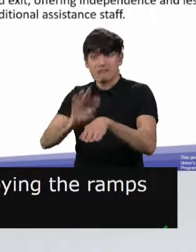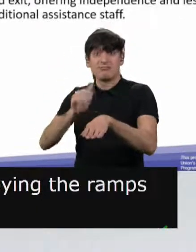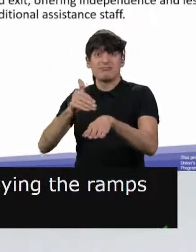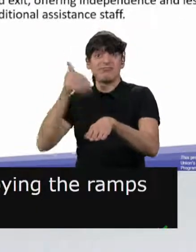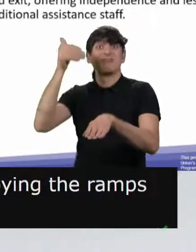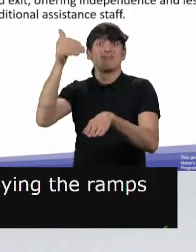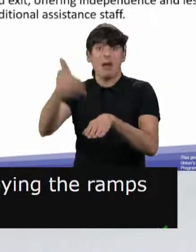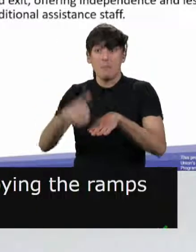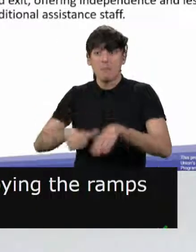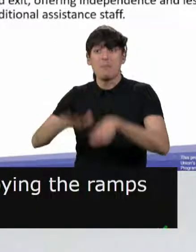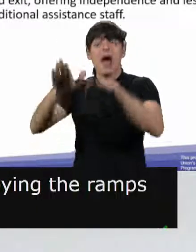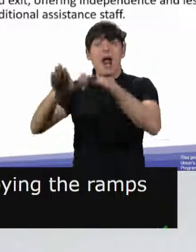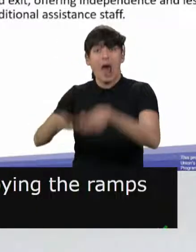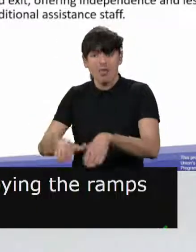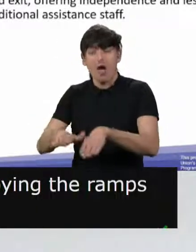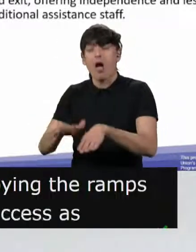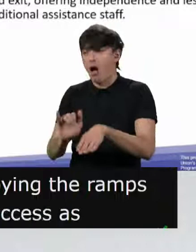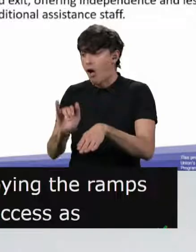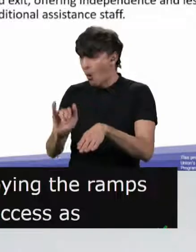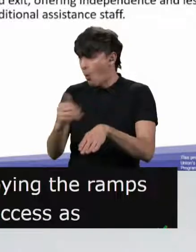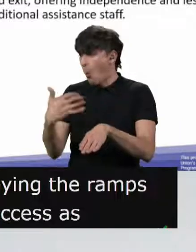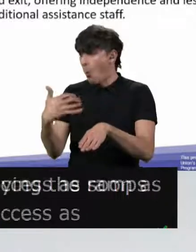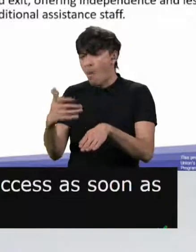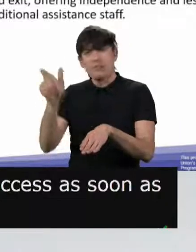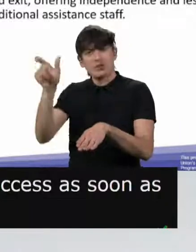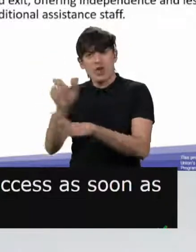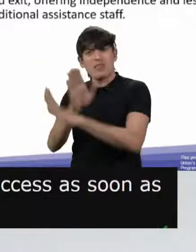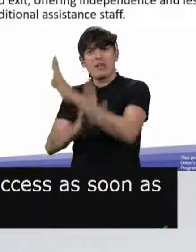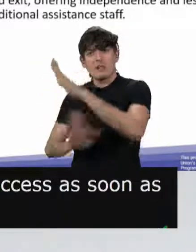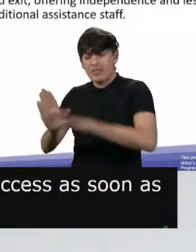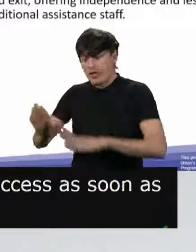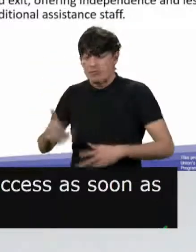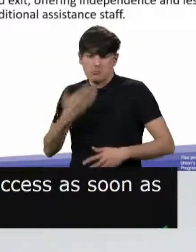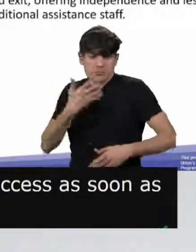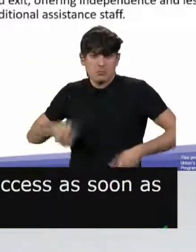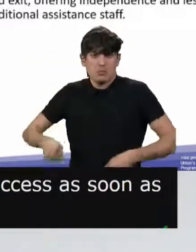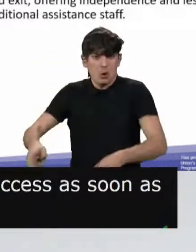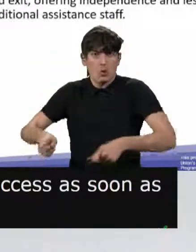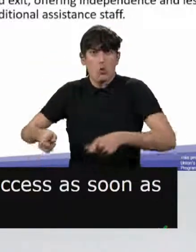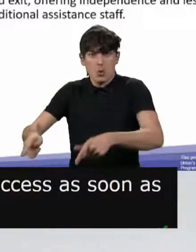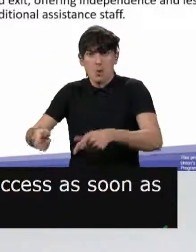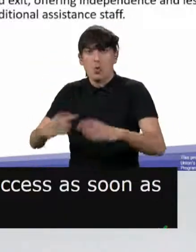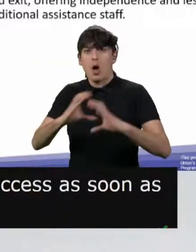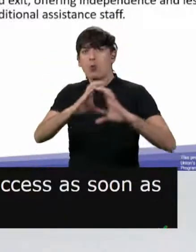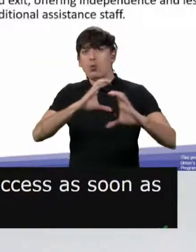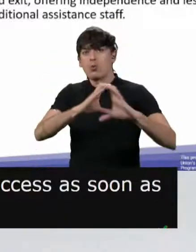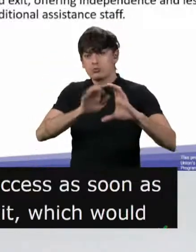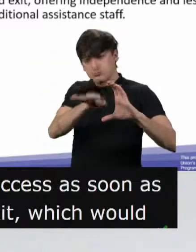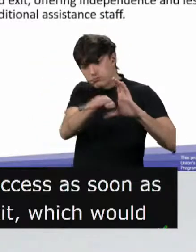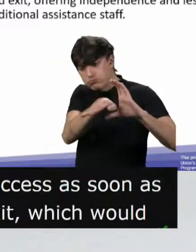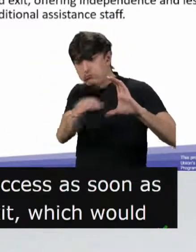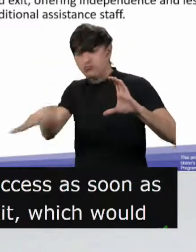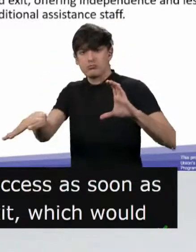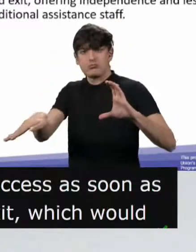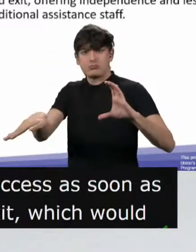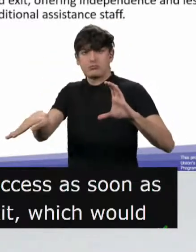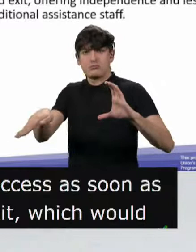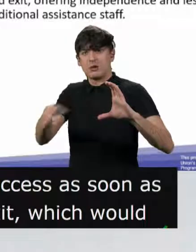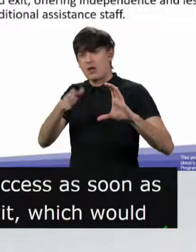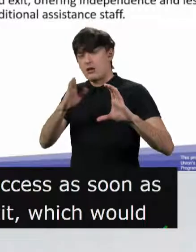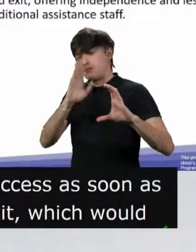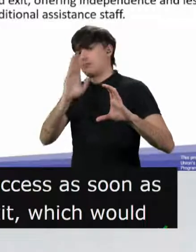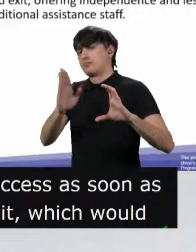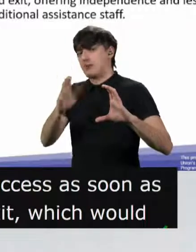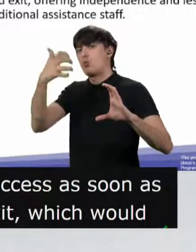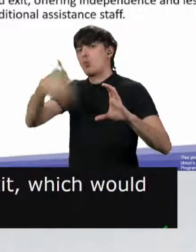access as soon as they neared a door to enable self-boarding and exit, which would offer independence and again just